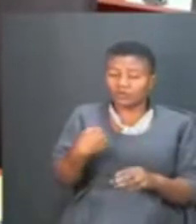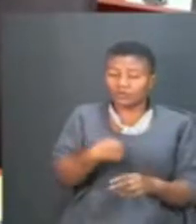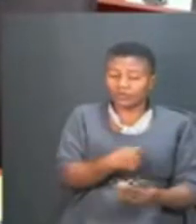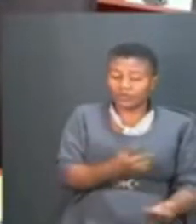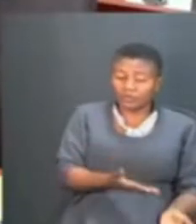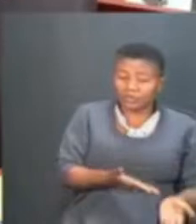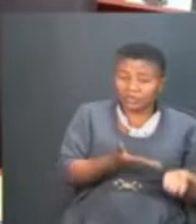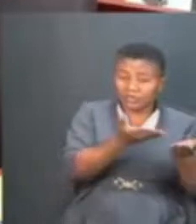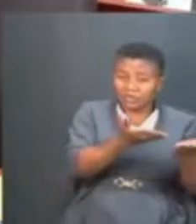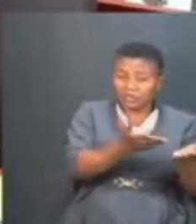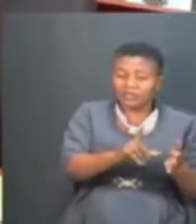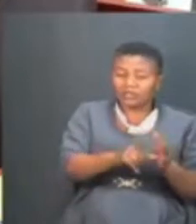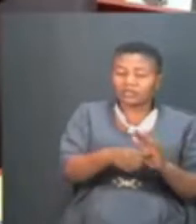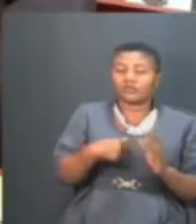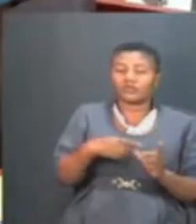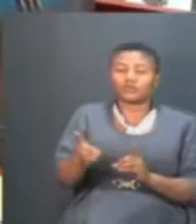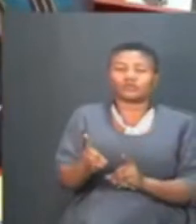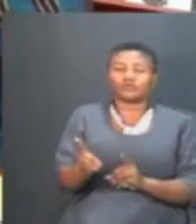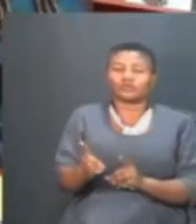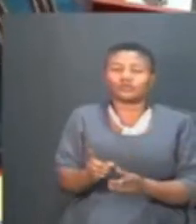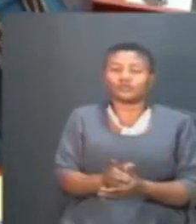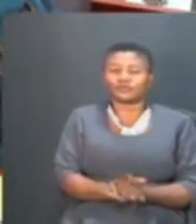Mr. Speaker.